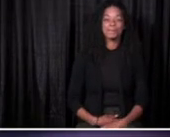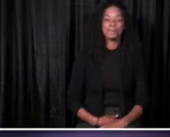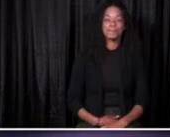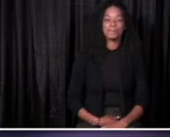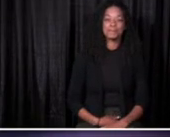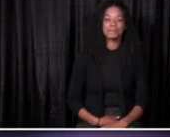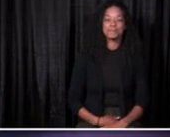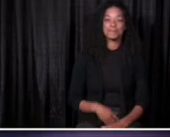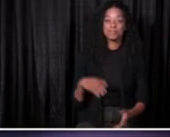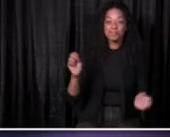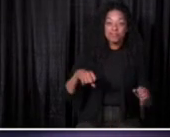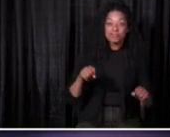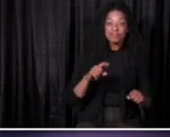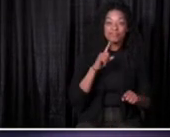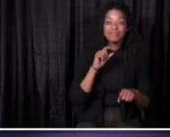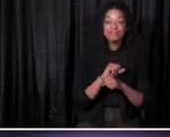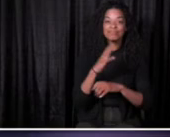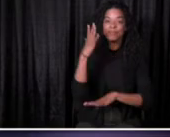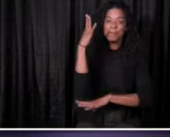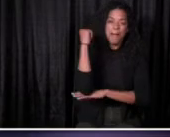Yes, a record.